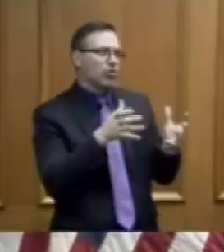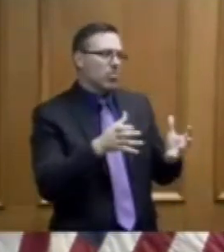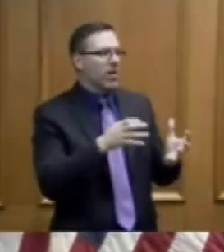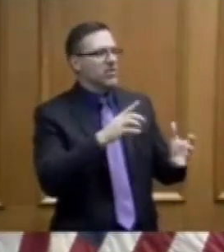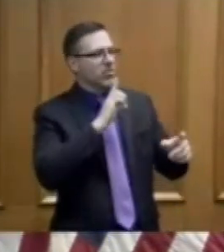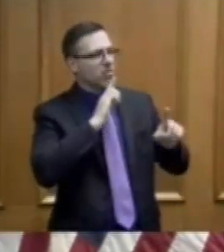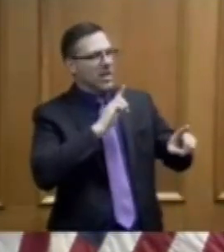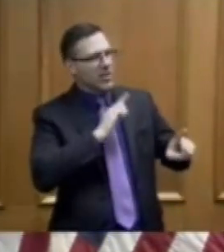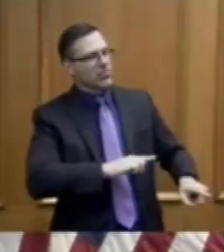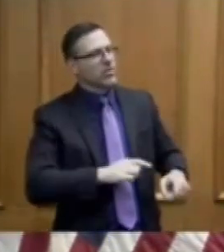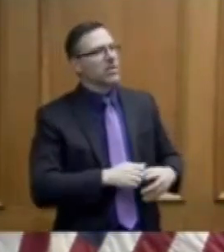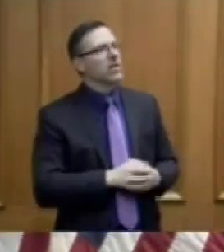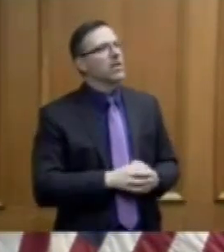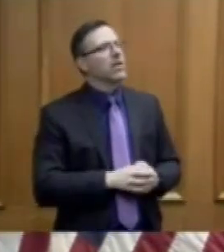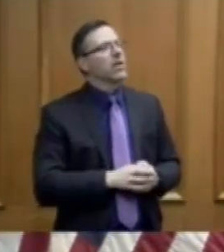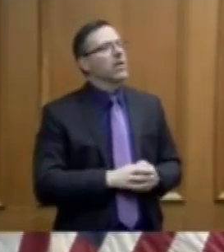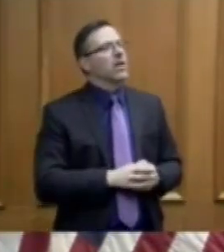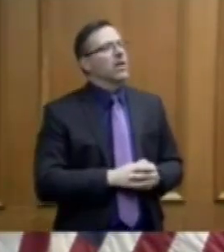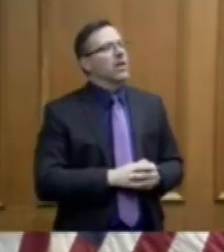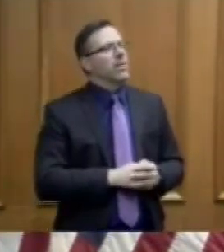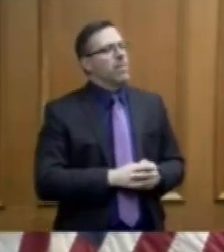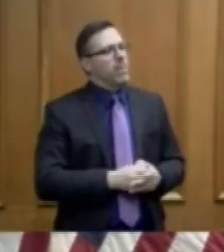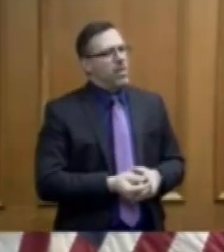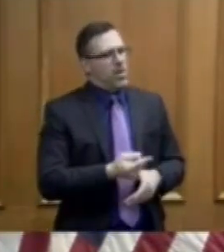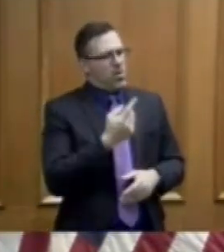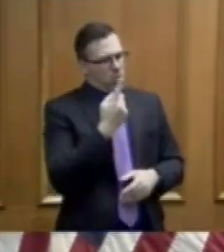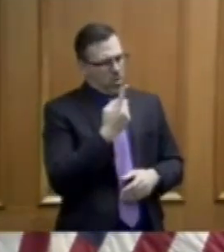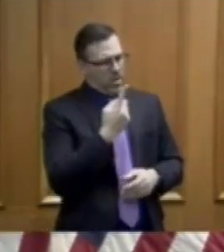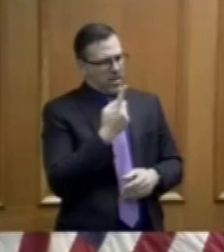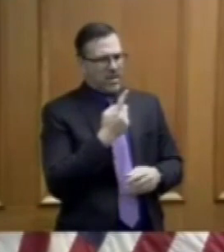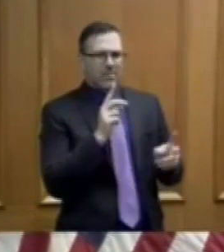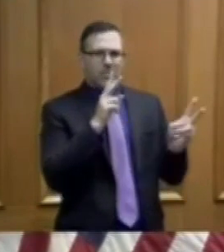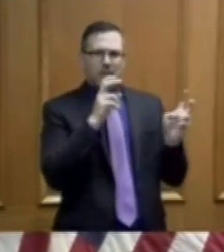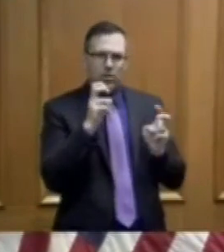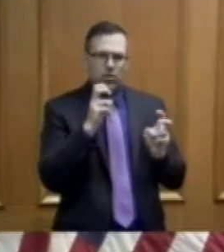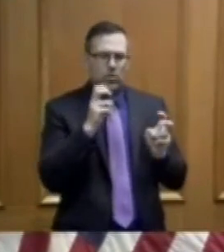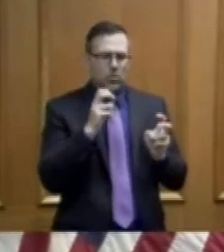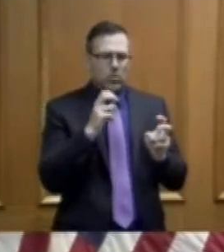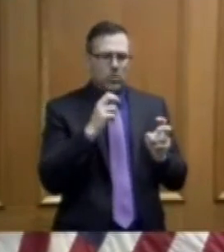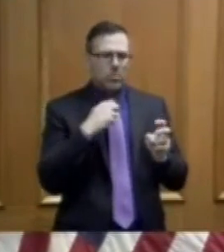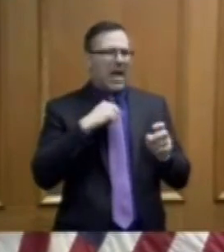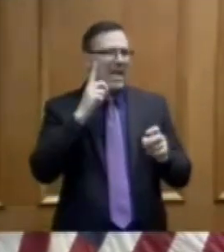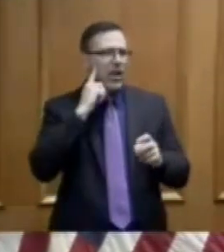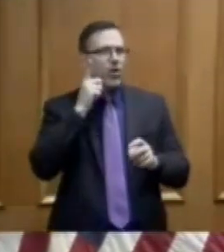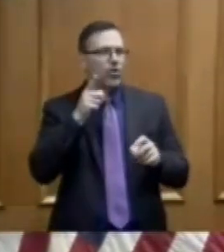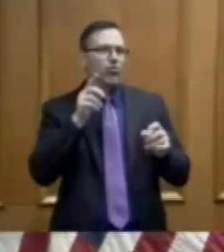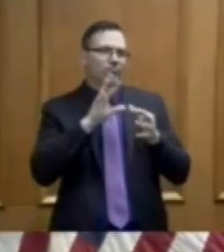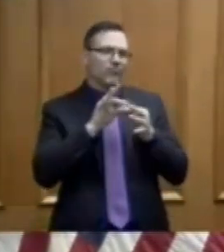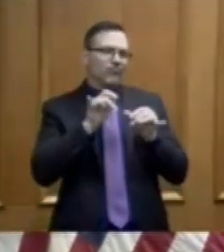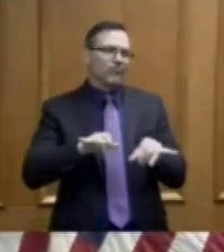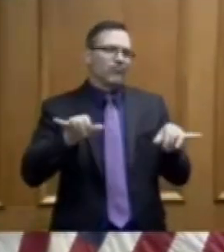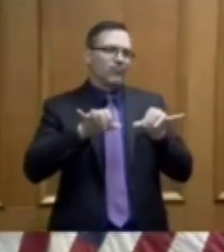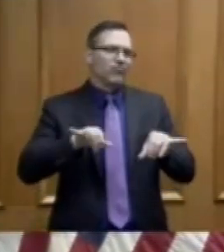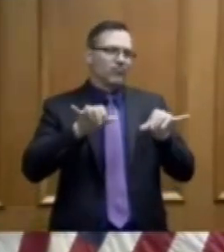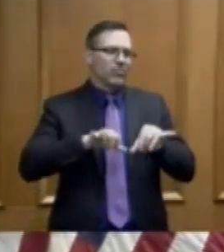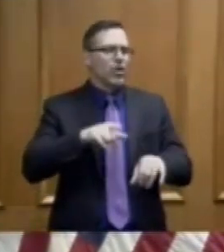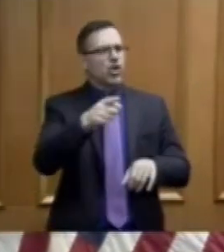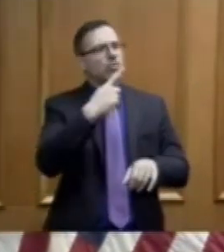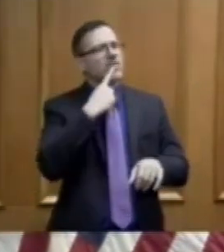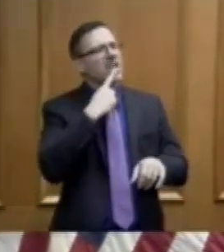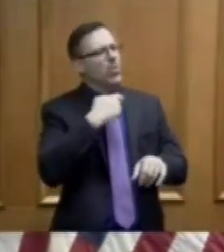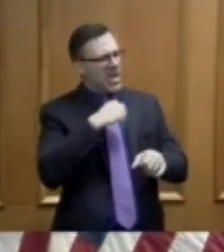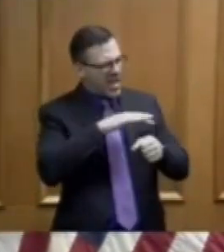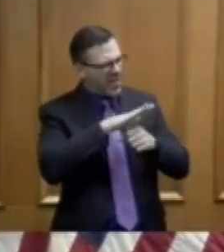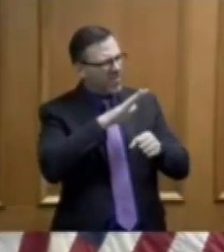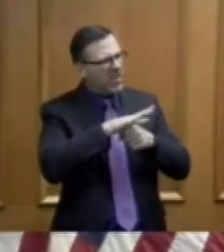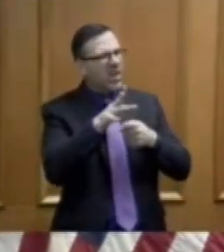questions. One of the issues that we're running to, and I hear you say this almost every day, that there's enough tests for everyone.